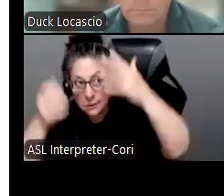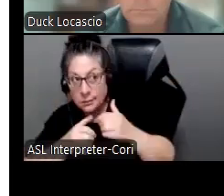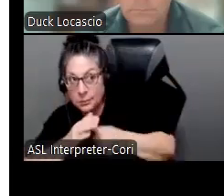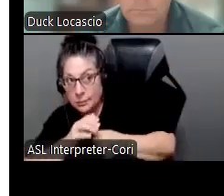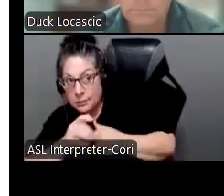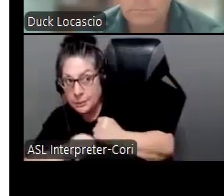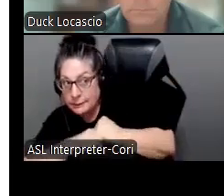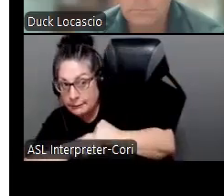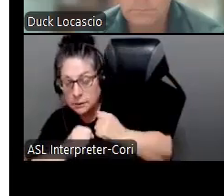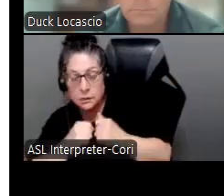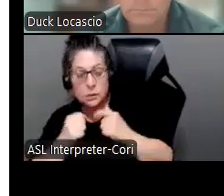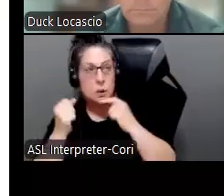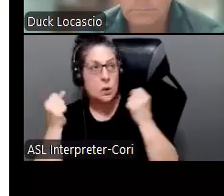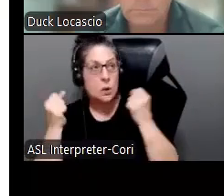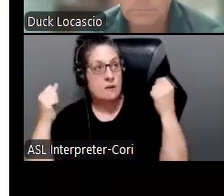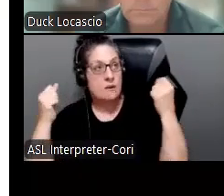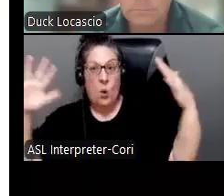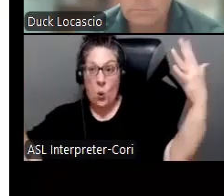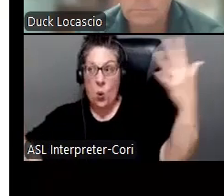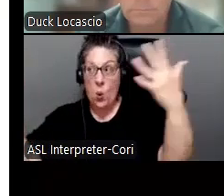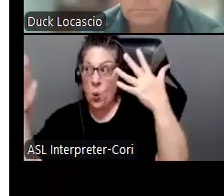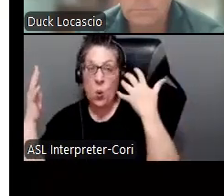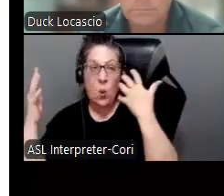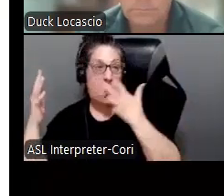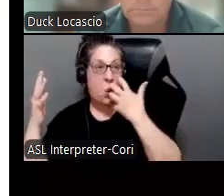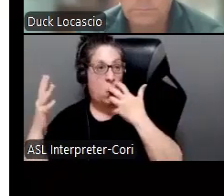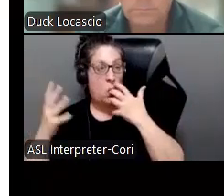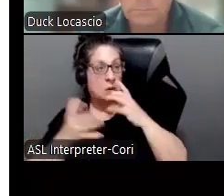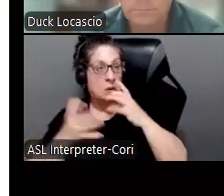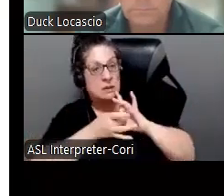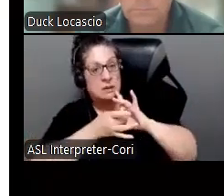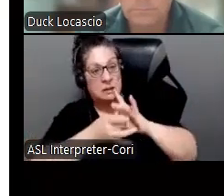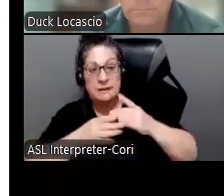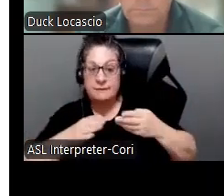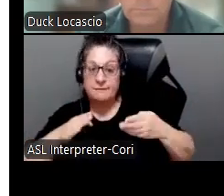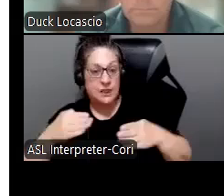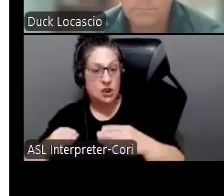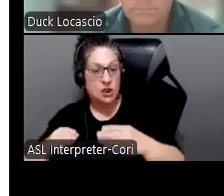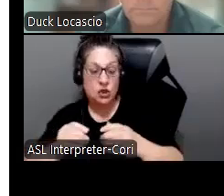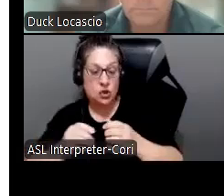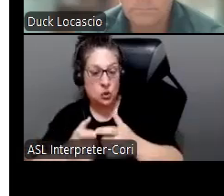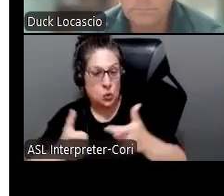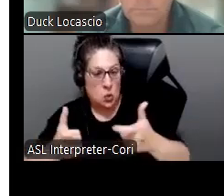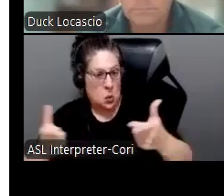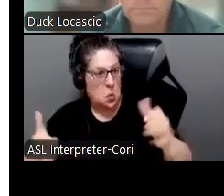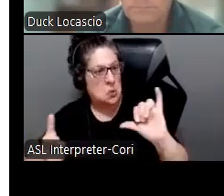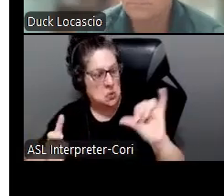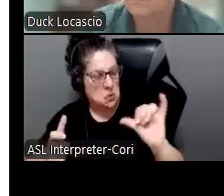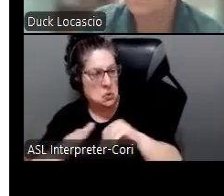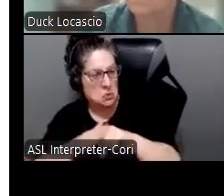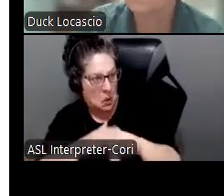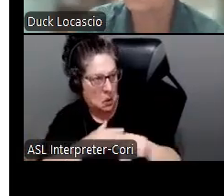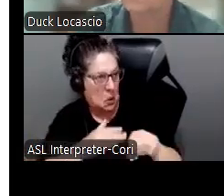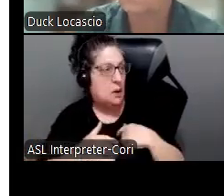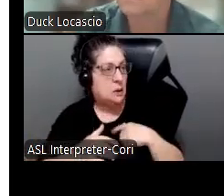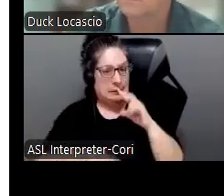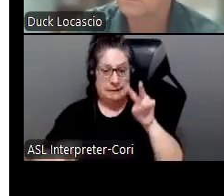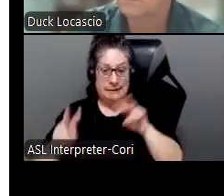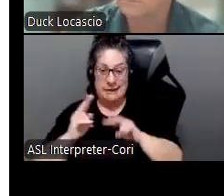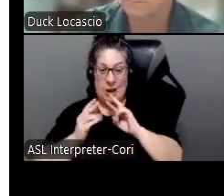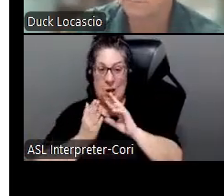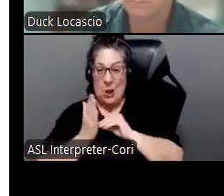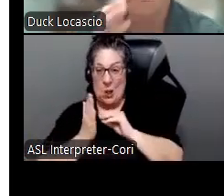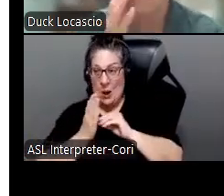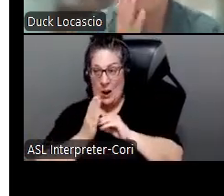these vast forests are fish nurseries as well. And so the ornithologists got a kick out of it when we start talking about